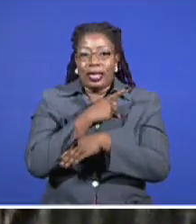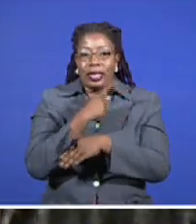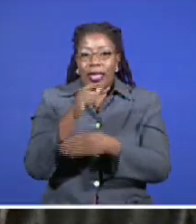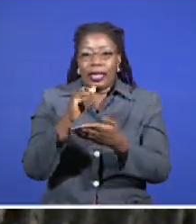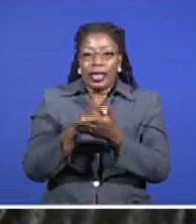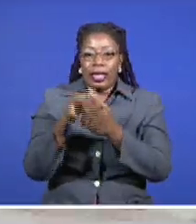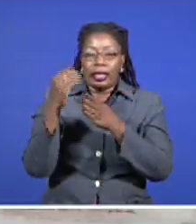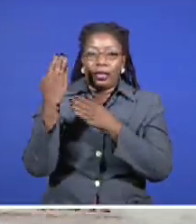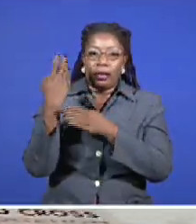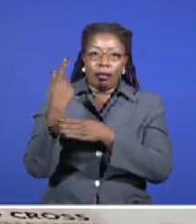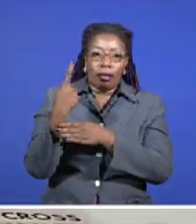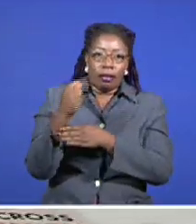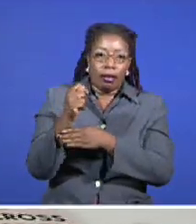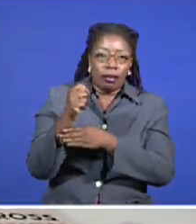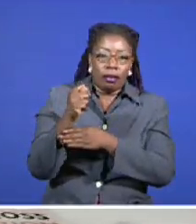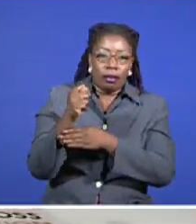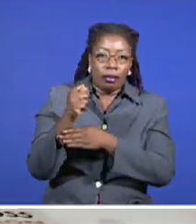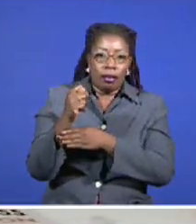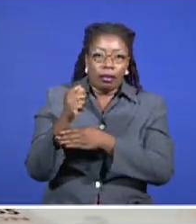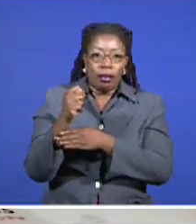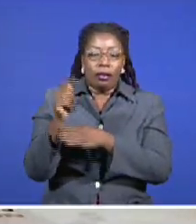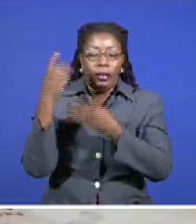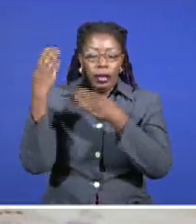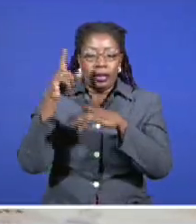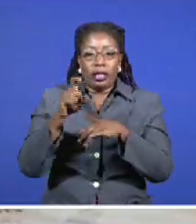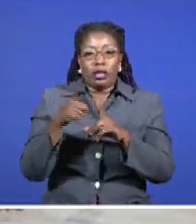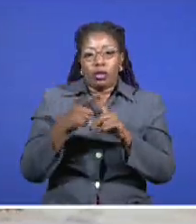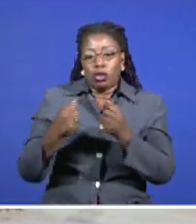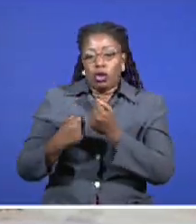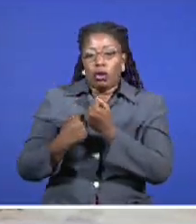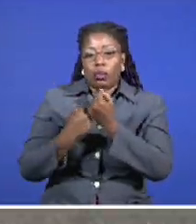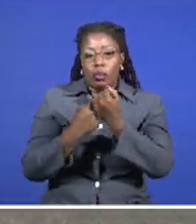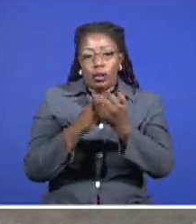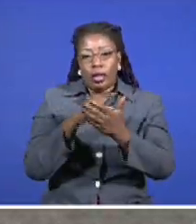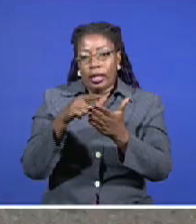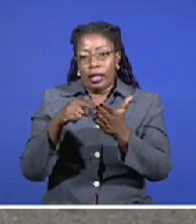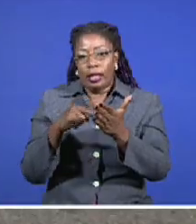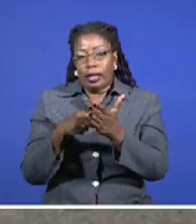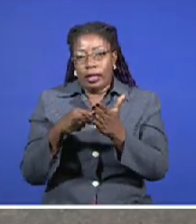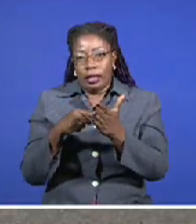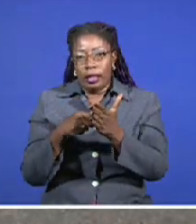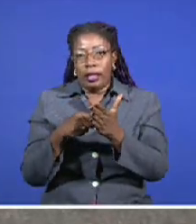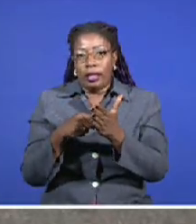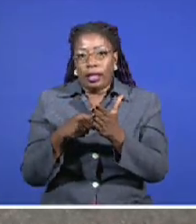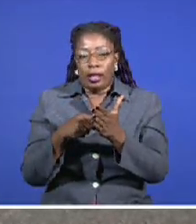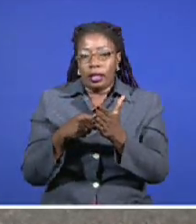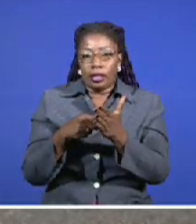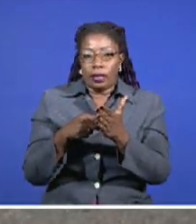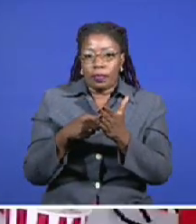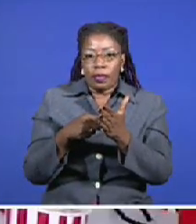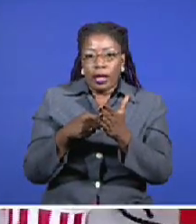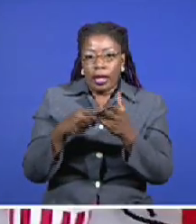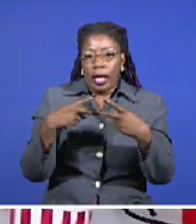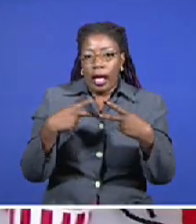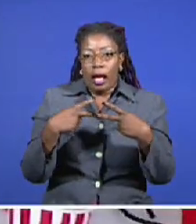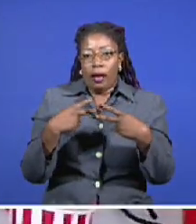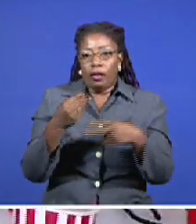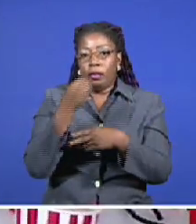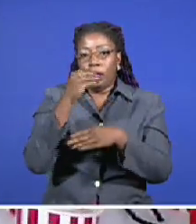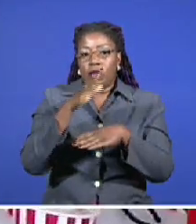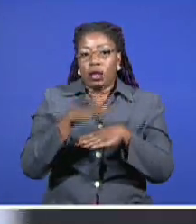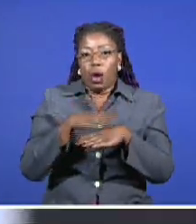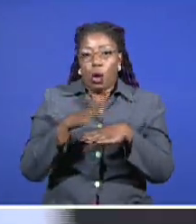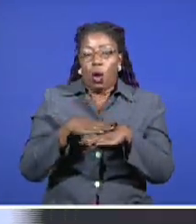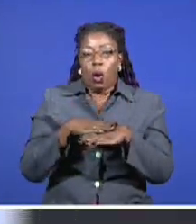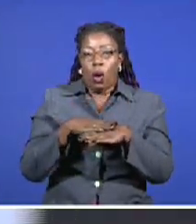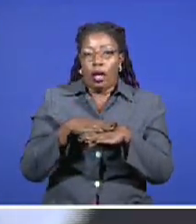support the cause, as the nonprofit organization is responsible for several outreach programs, including its Meals on Wheels, school